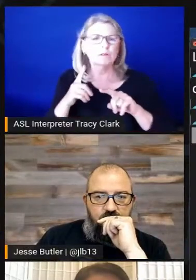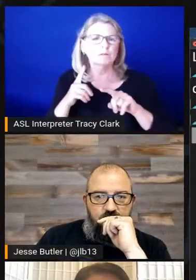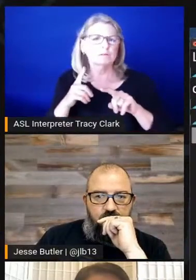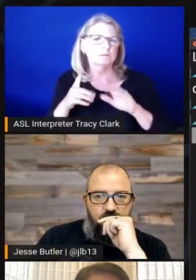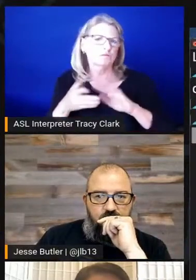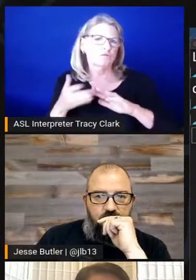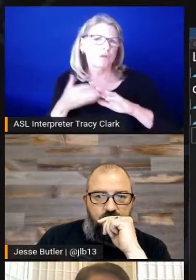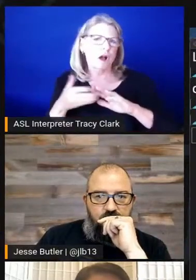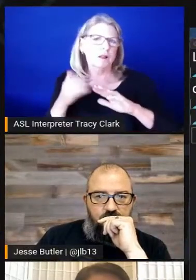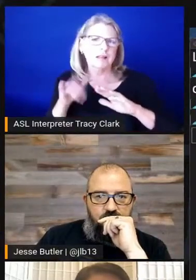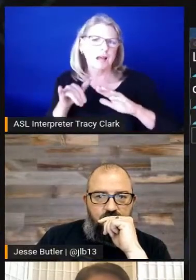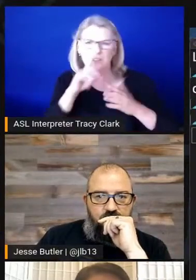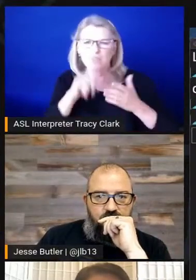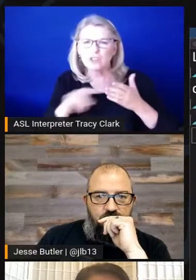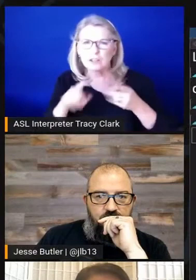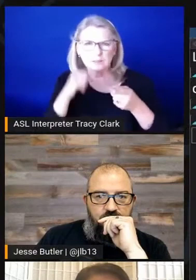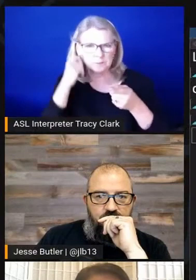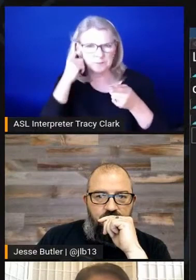this.